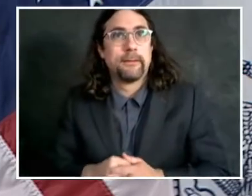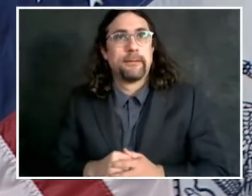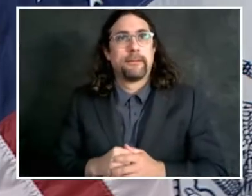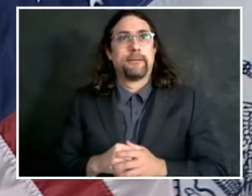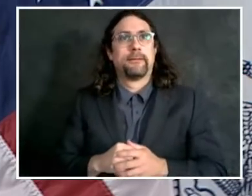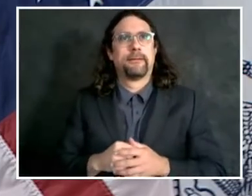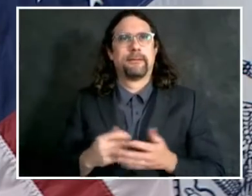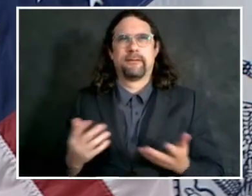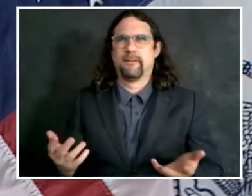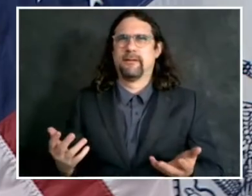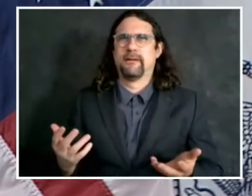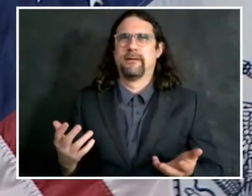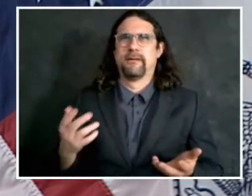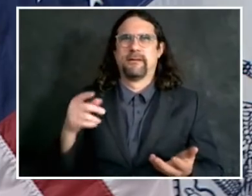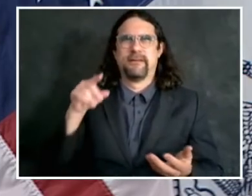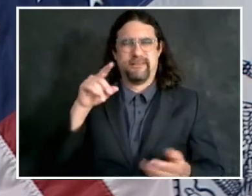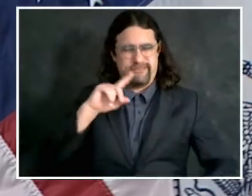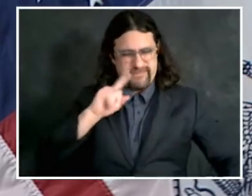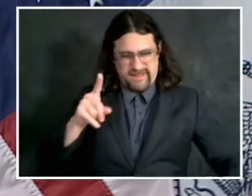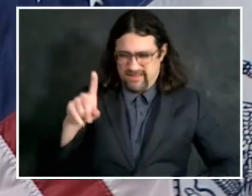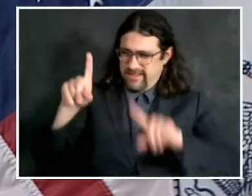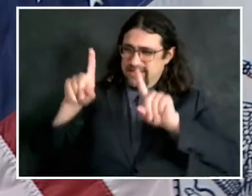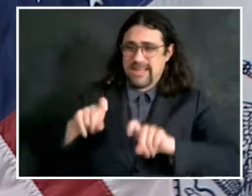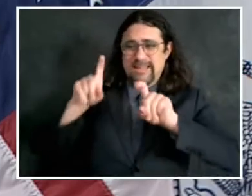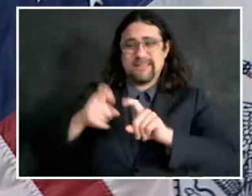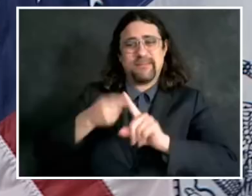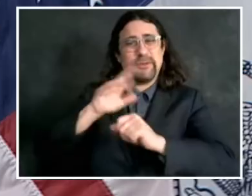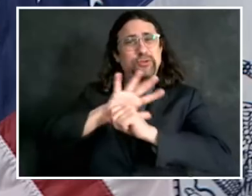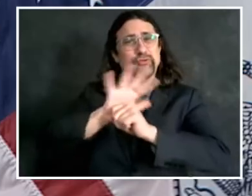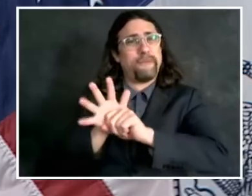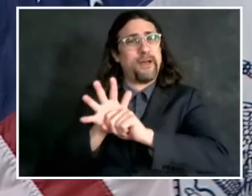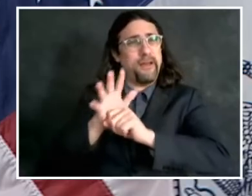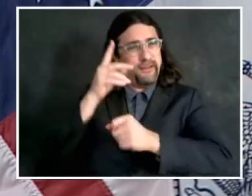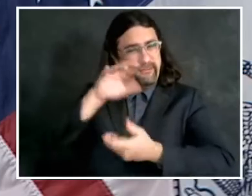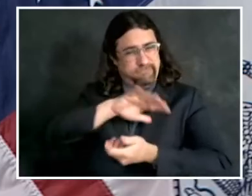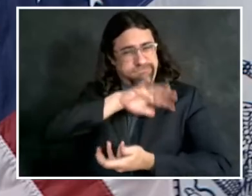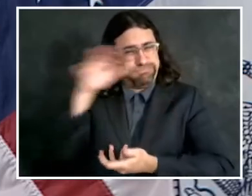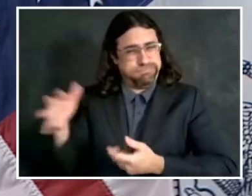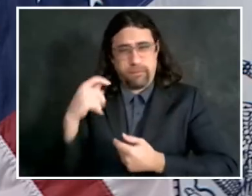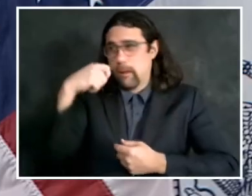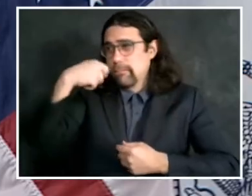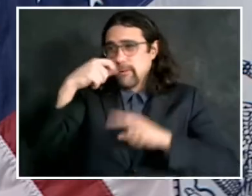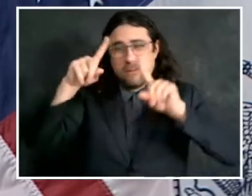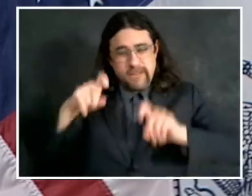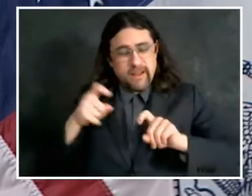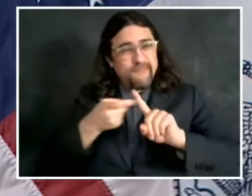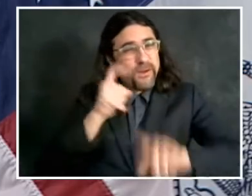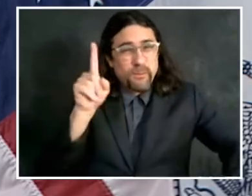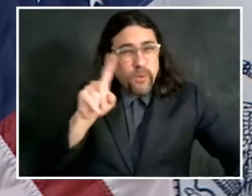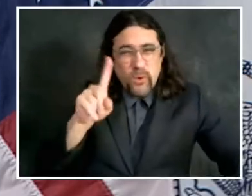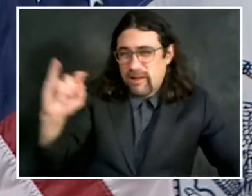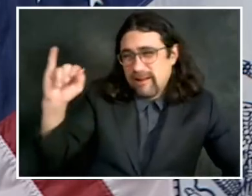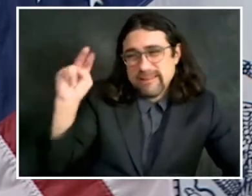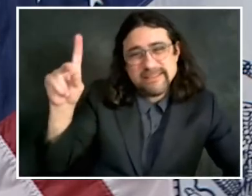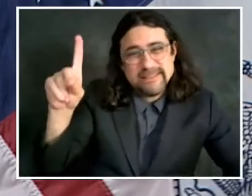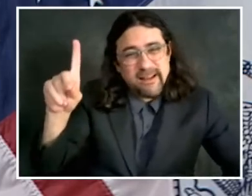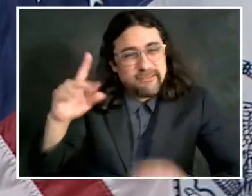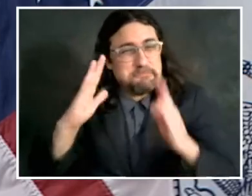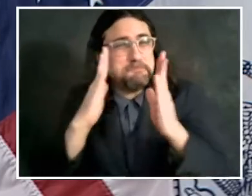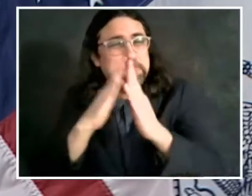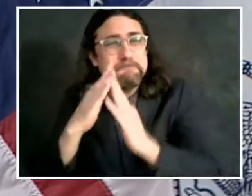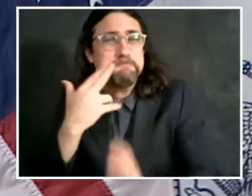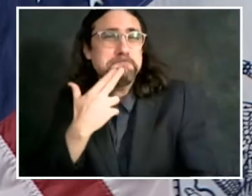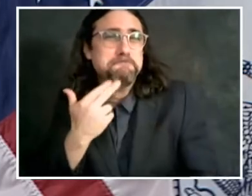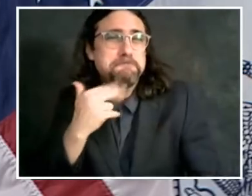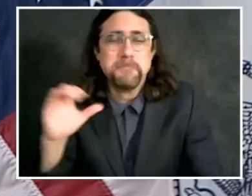here. I never would have expected to meet a pair of very, very good guys,